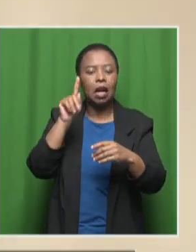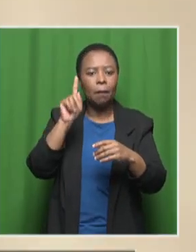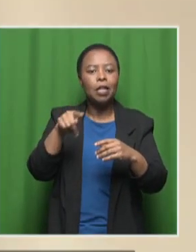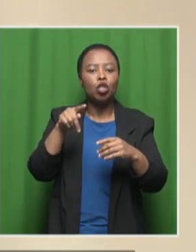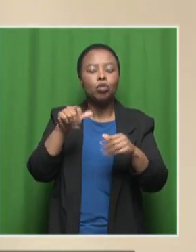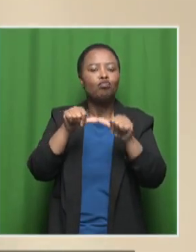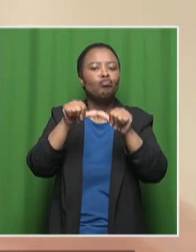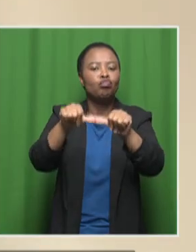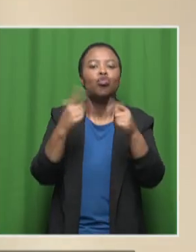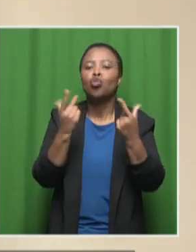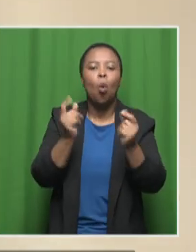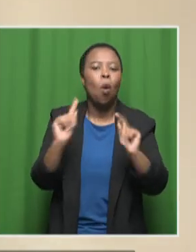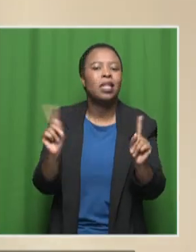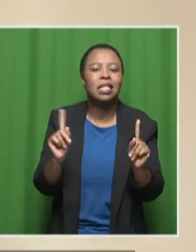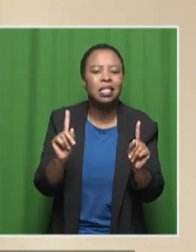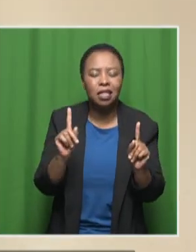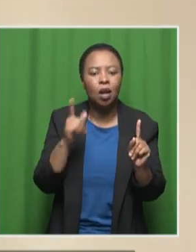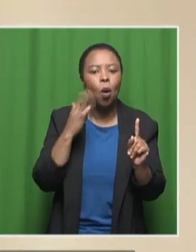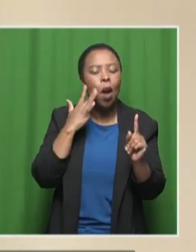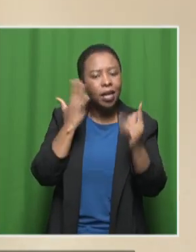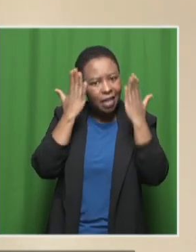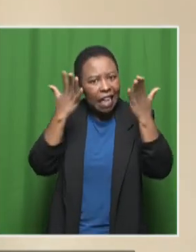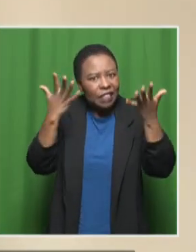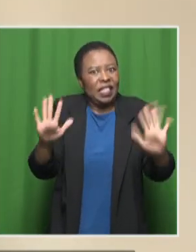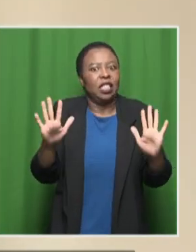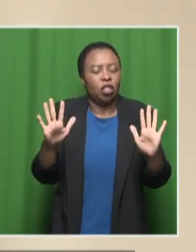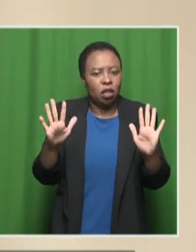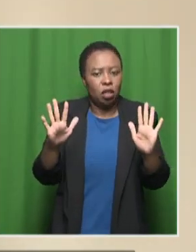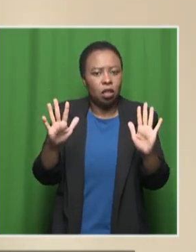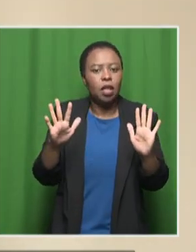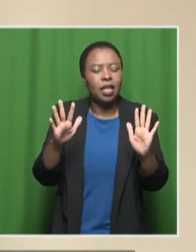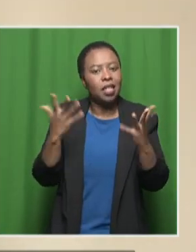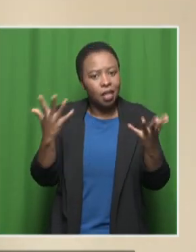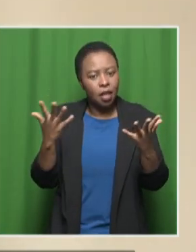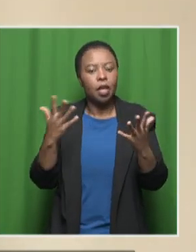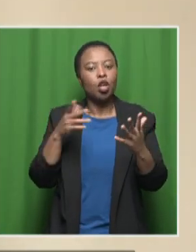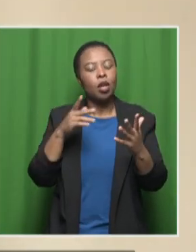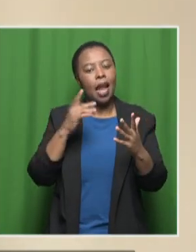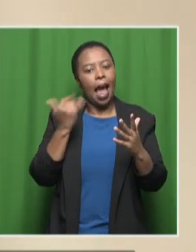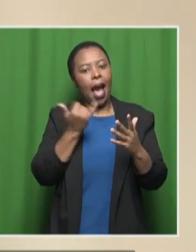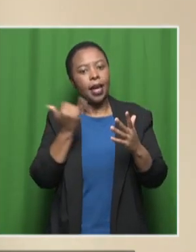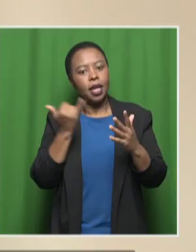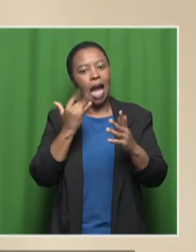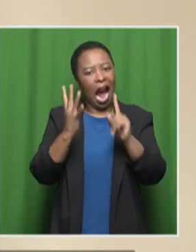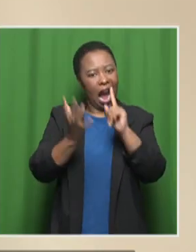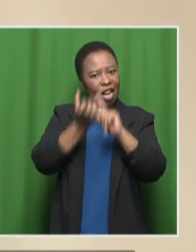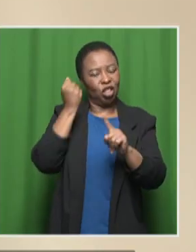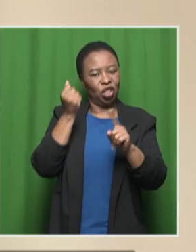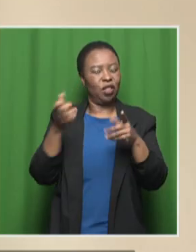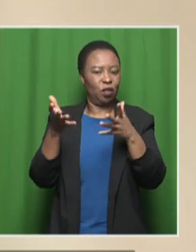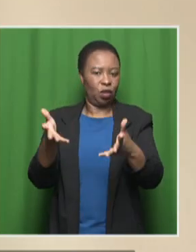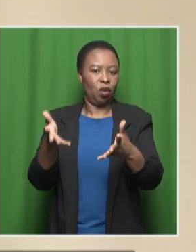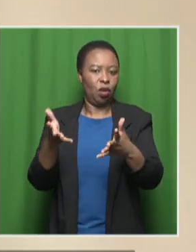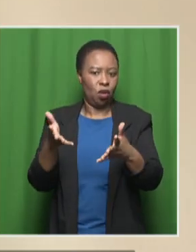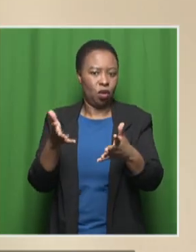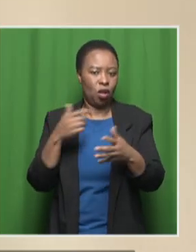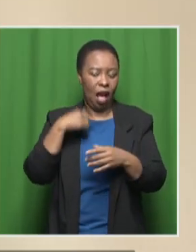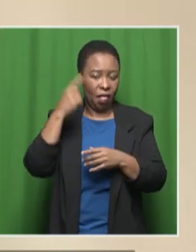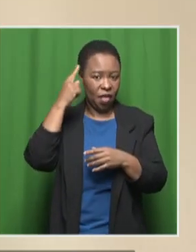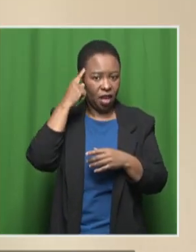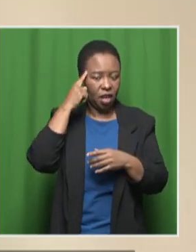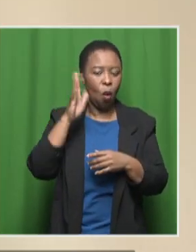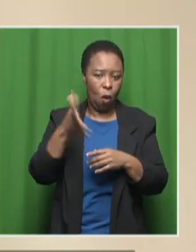need to know certain things, you need to be able to do certain things, but you need to be able to be a certain way. And that's really, I think, going to